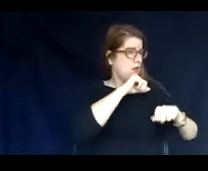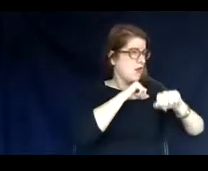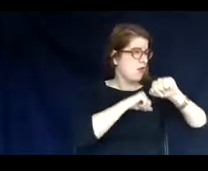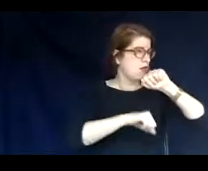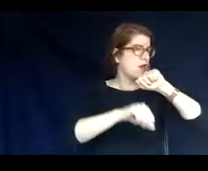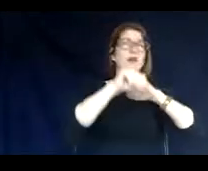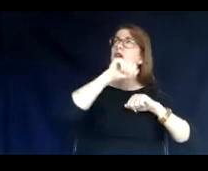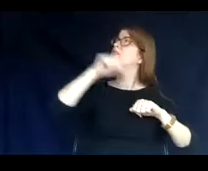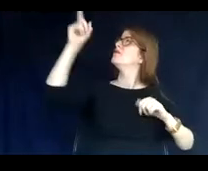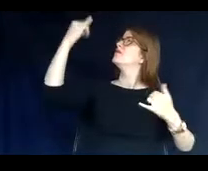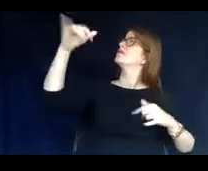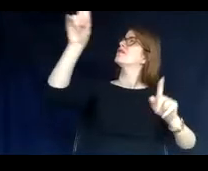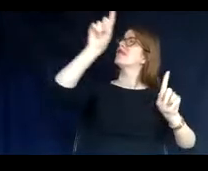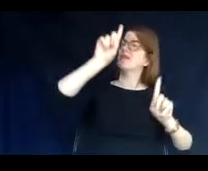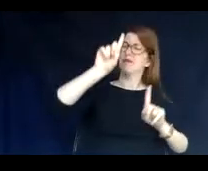wilderness.